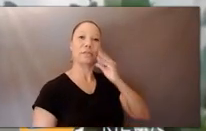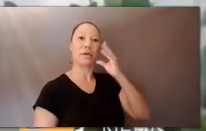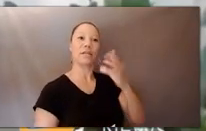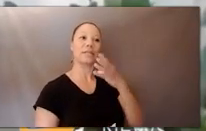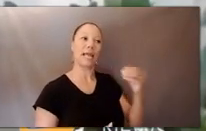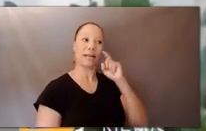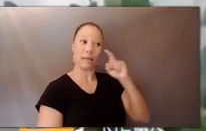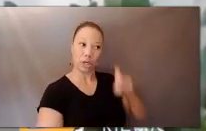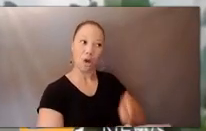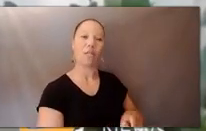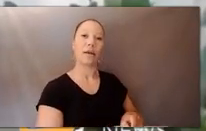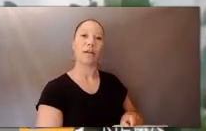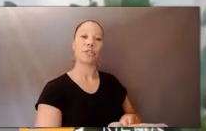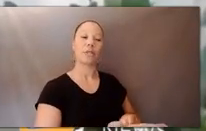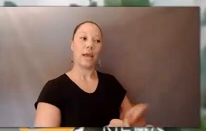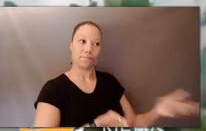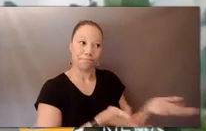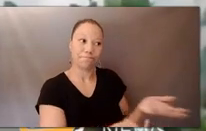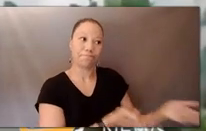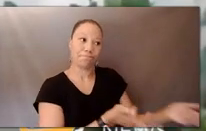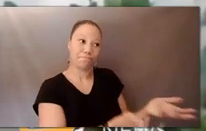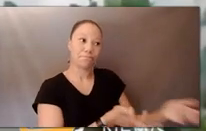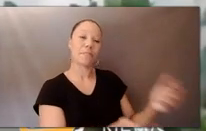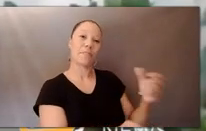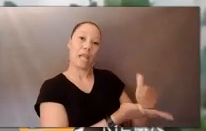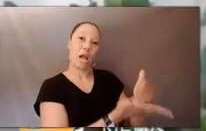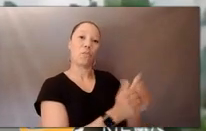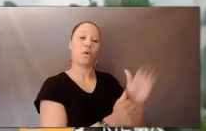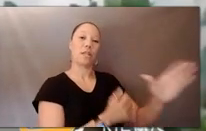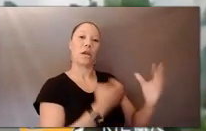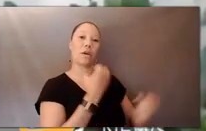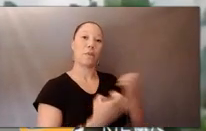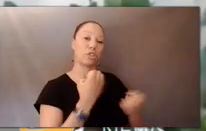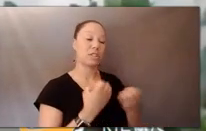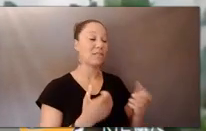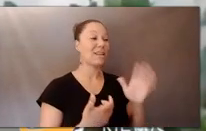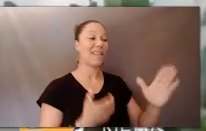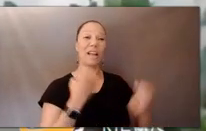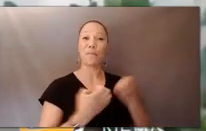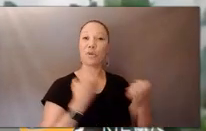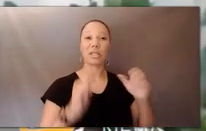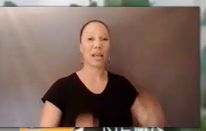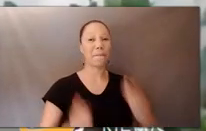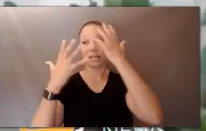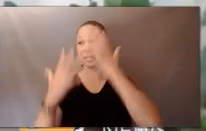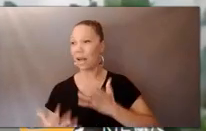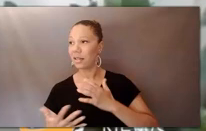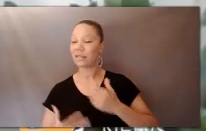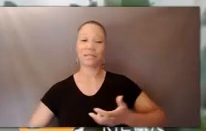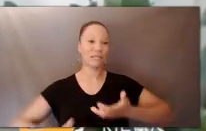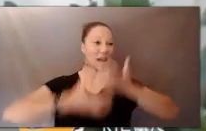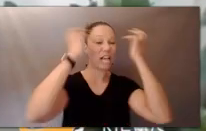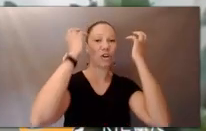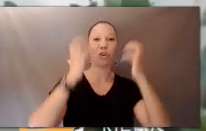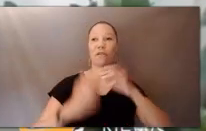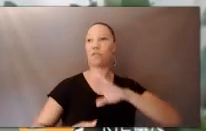really acknowledge any emotion that they're experiencing, which could be sadness, it could be anger, it could be